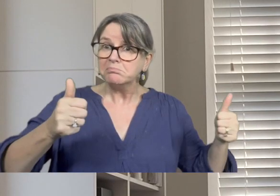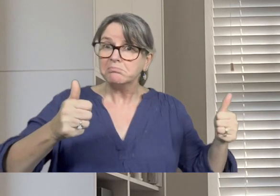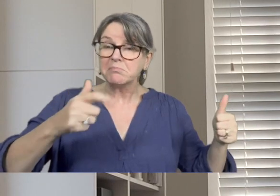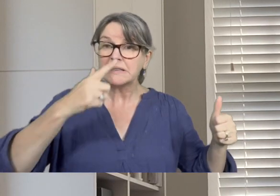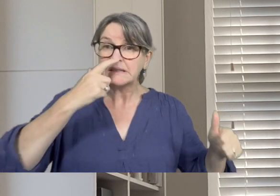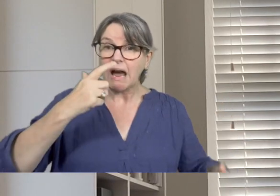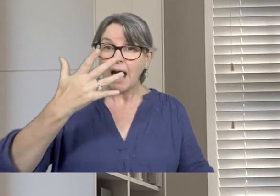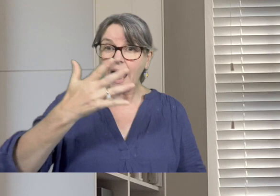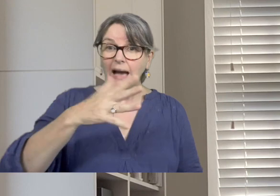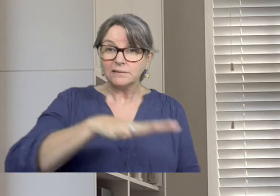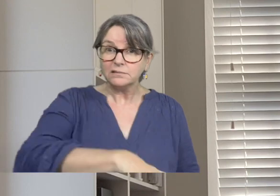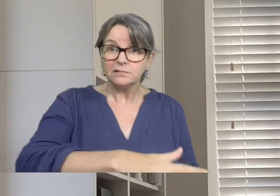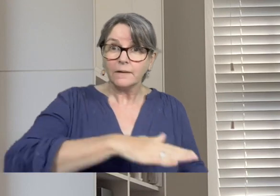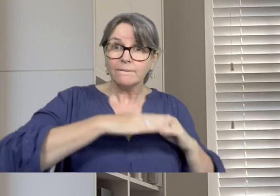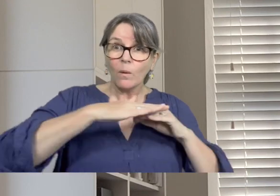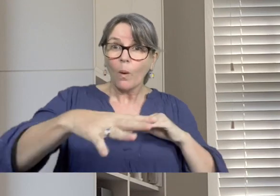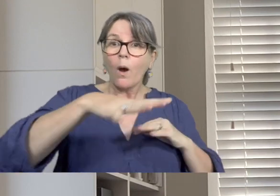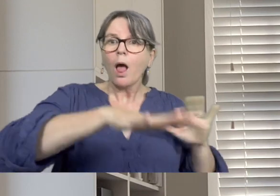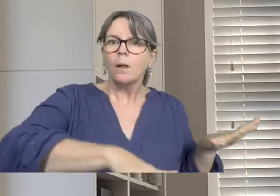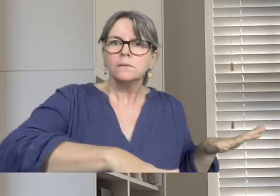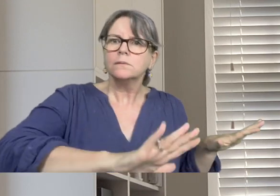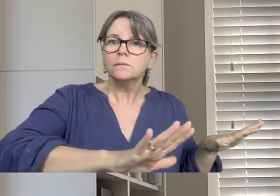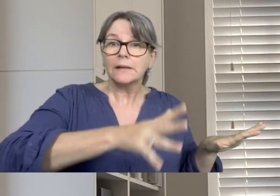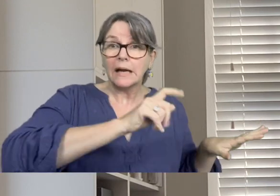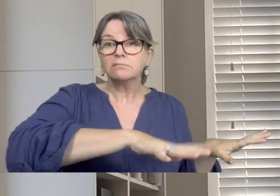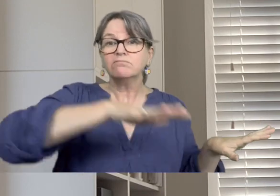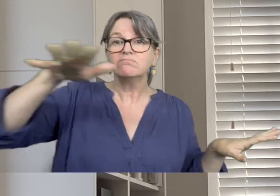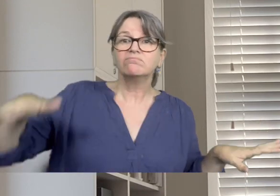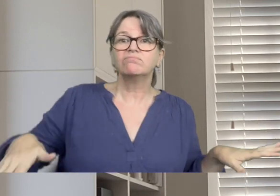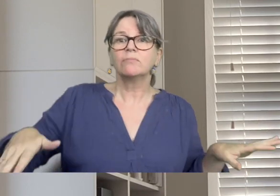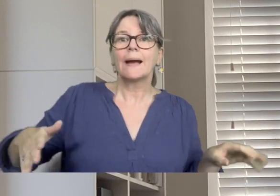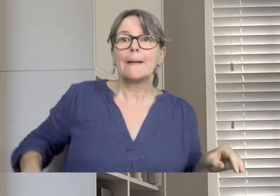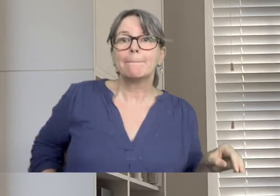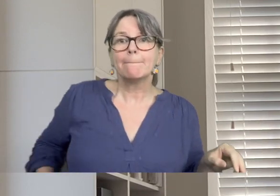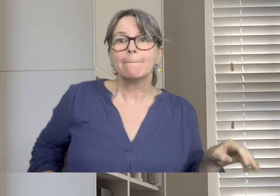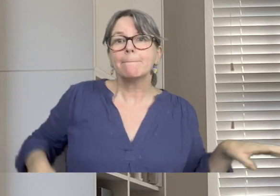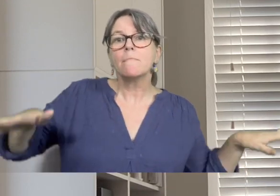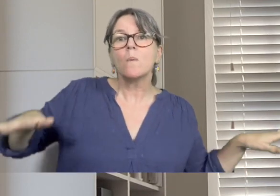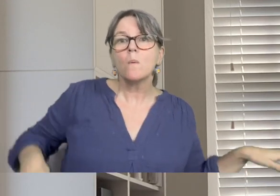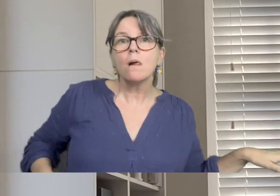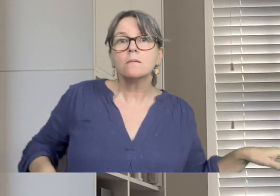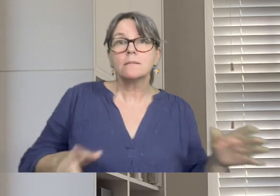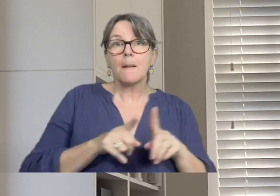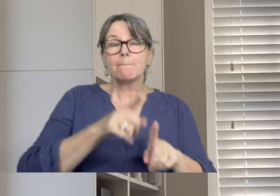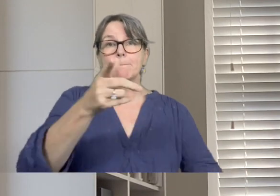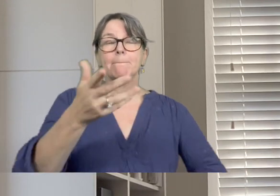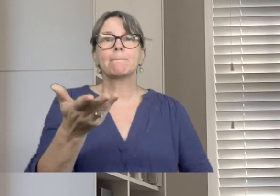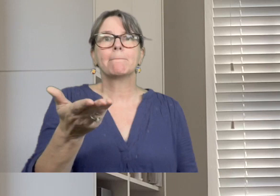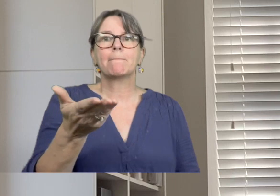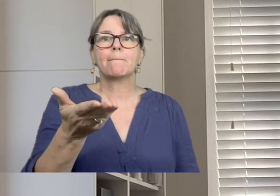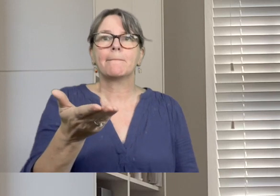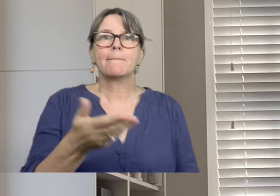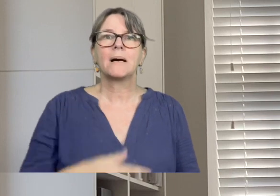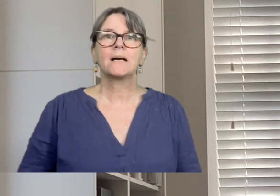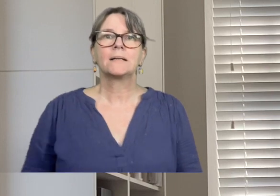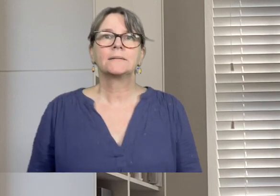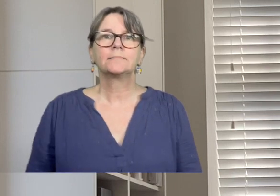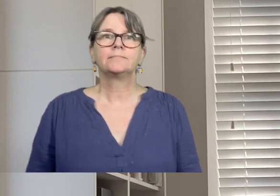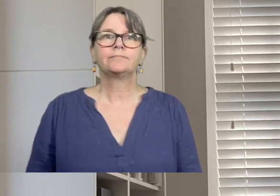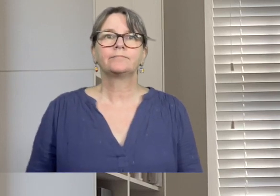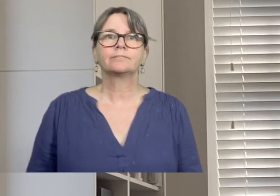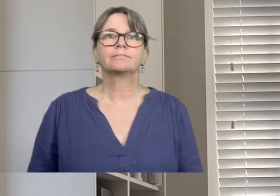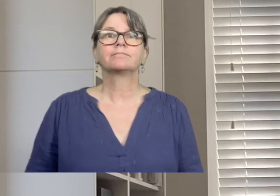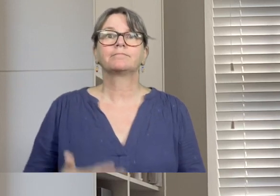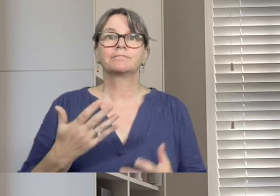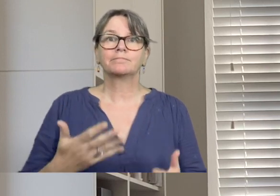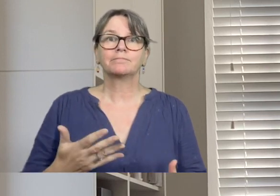do the hip, it kind of sometimes gets heavy and draws you back. So you can do hand on the hip, but keep the elbow forwards or extend on top of the